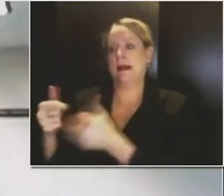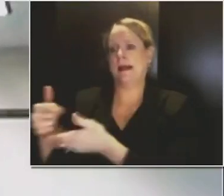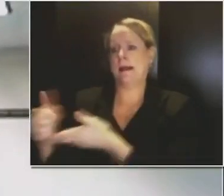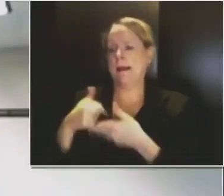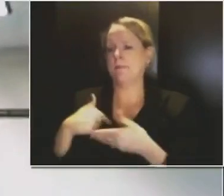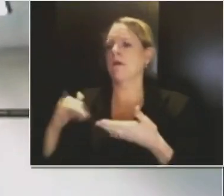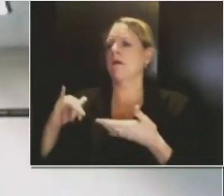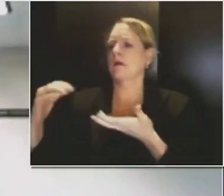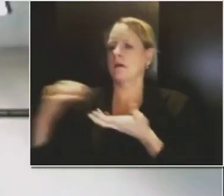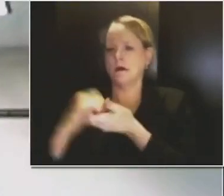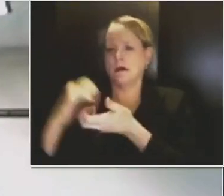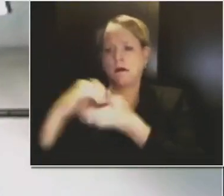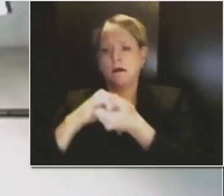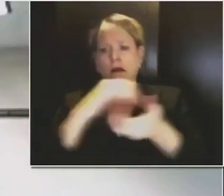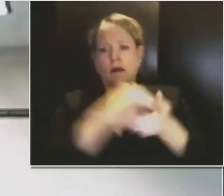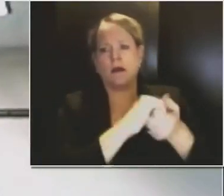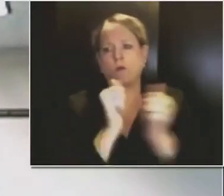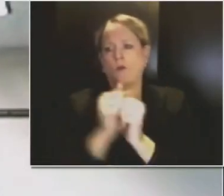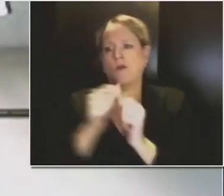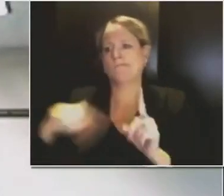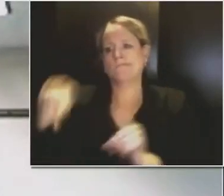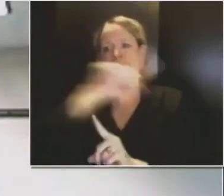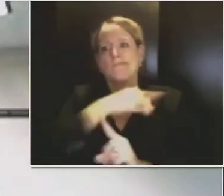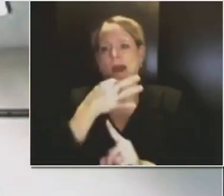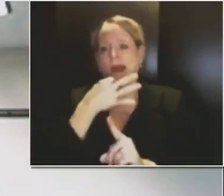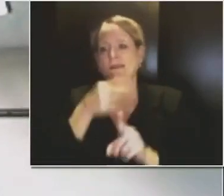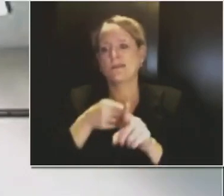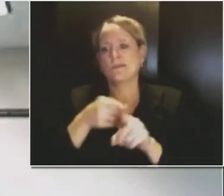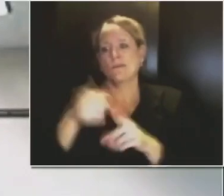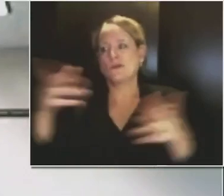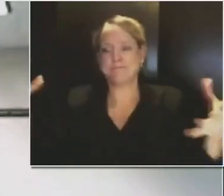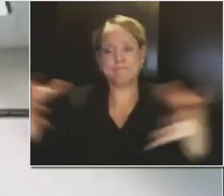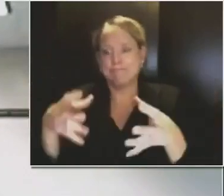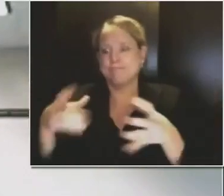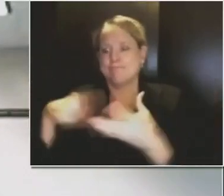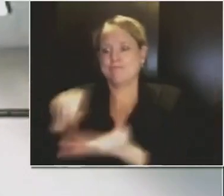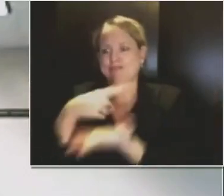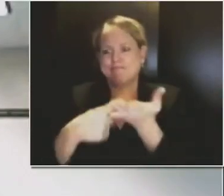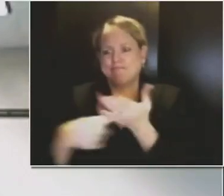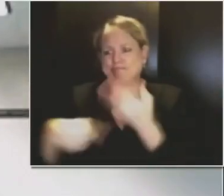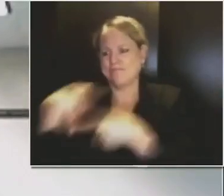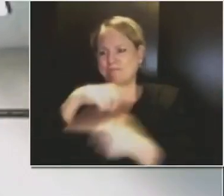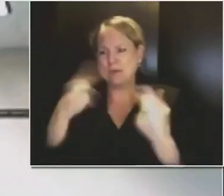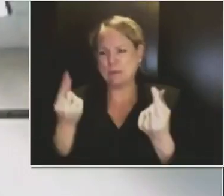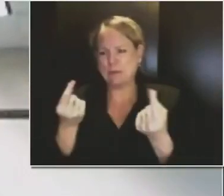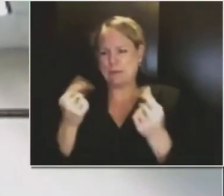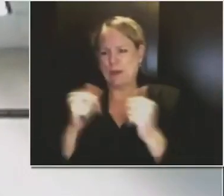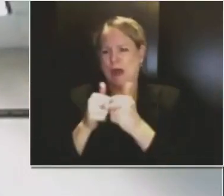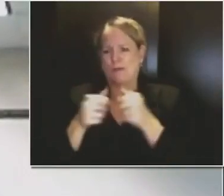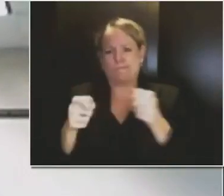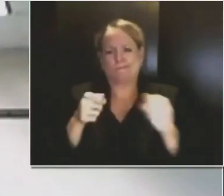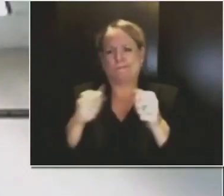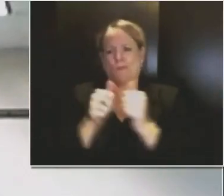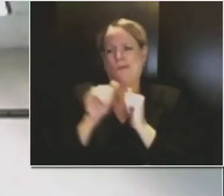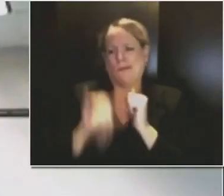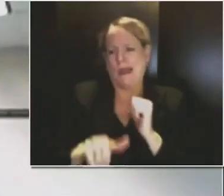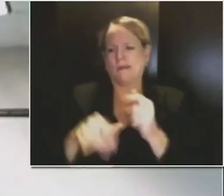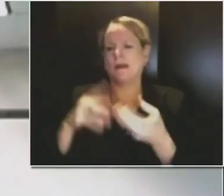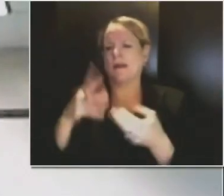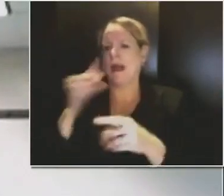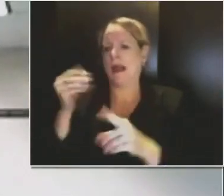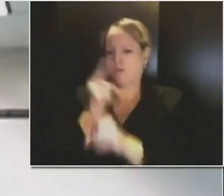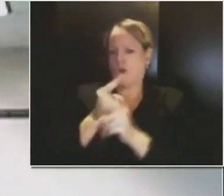we wanted to run double checks on this. And that is all of what the real life processing of data leads to in order